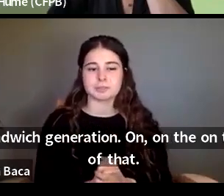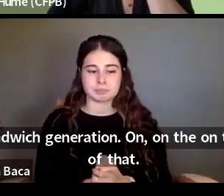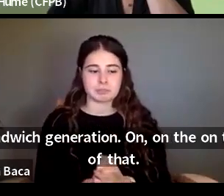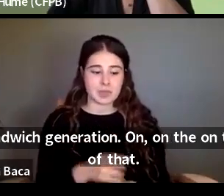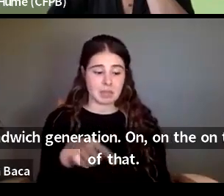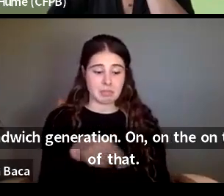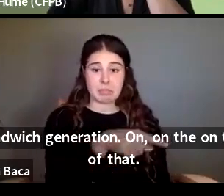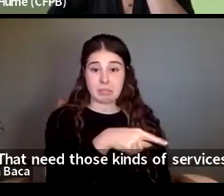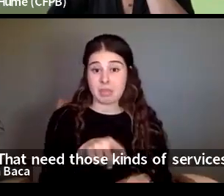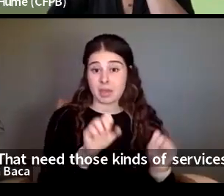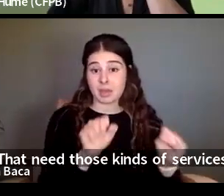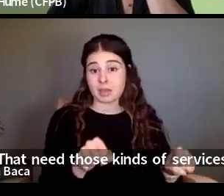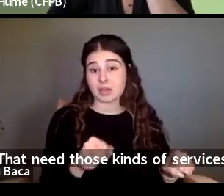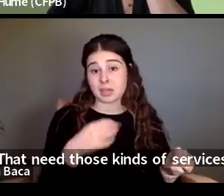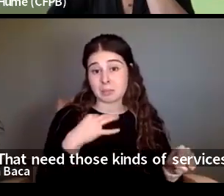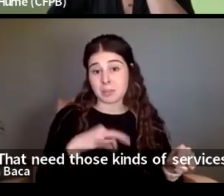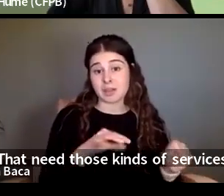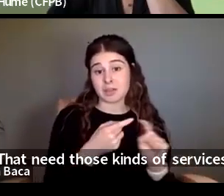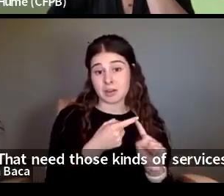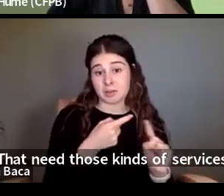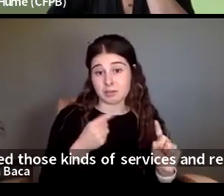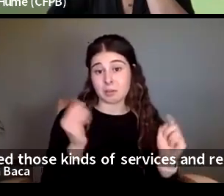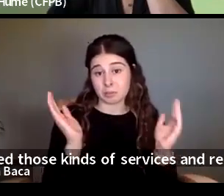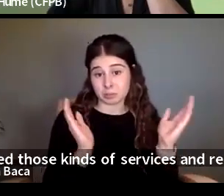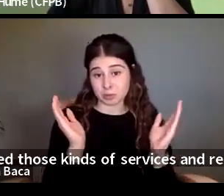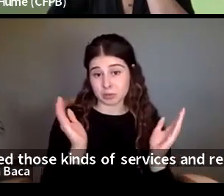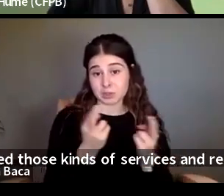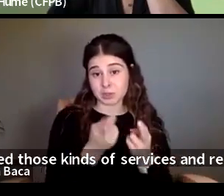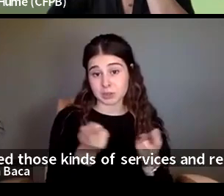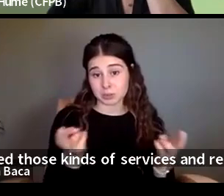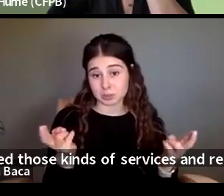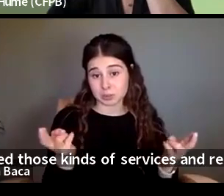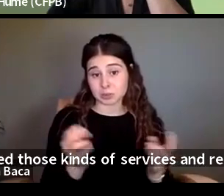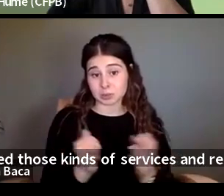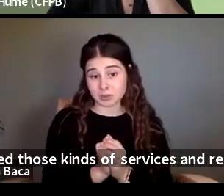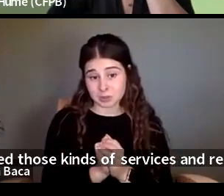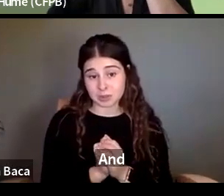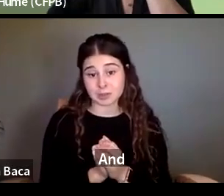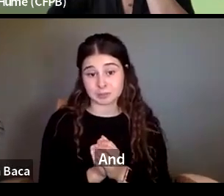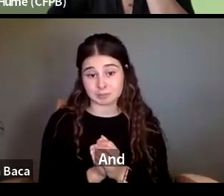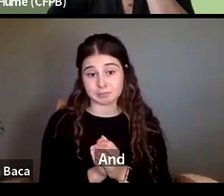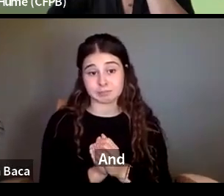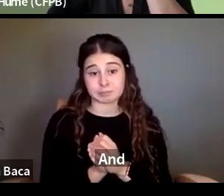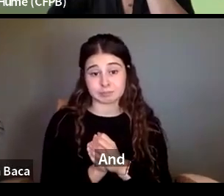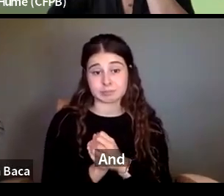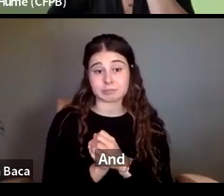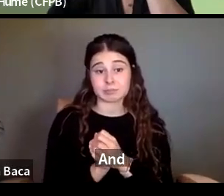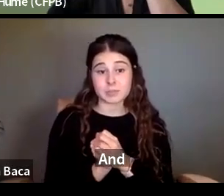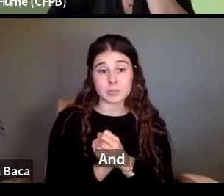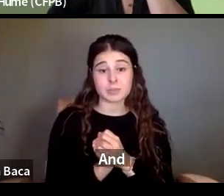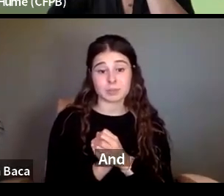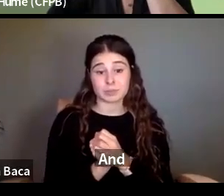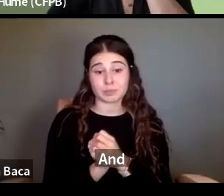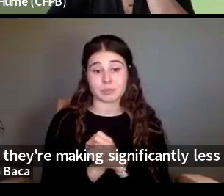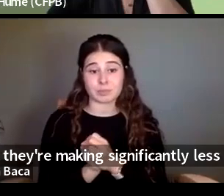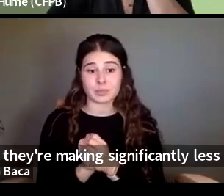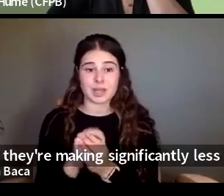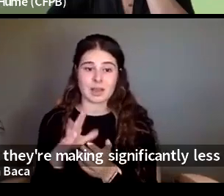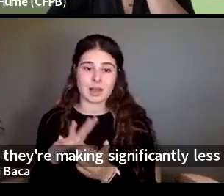and resources. And again, they're making significantly less than staff and faculty of